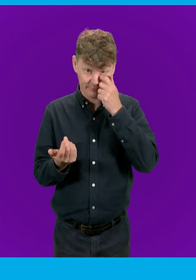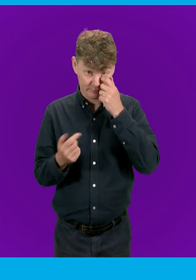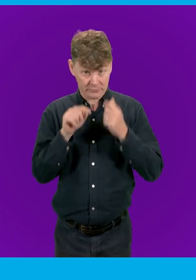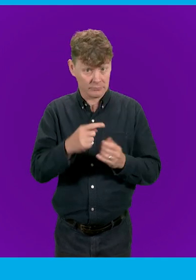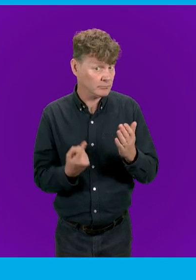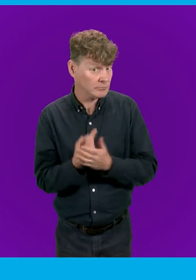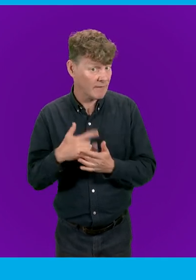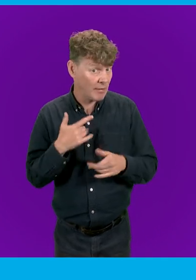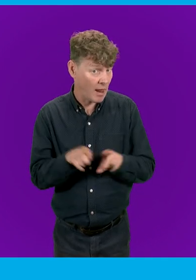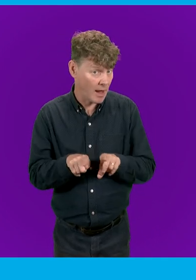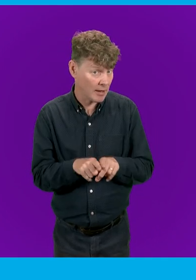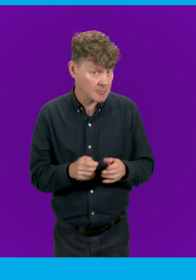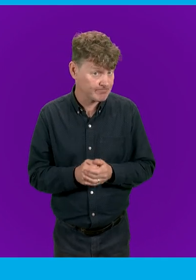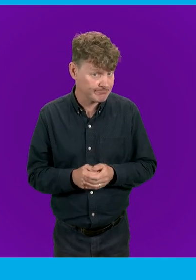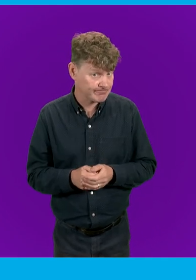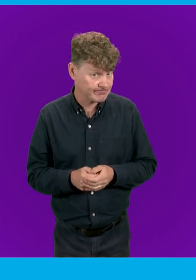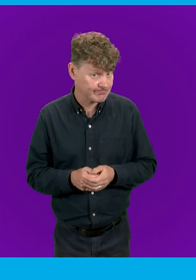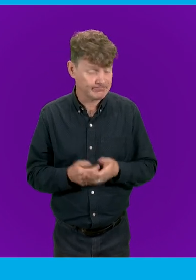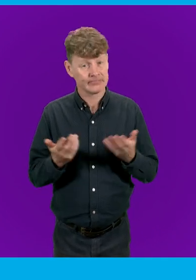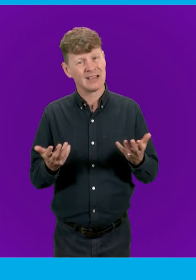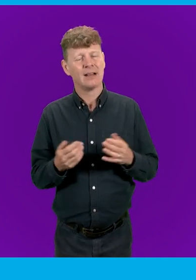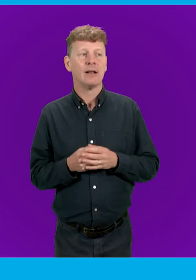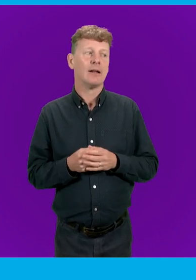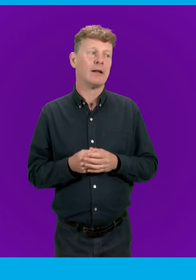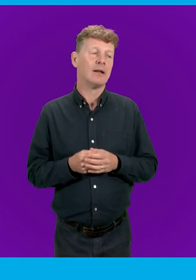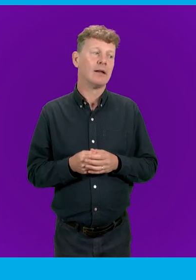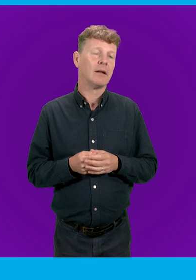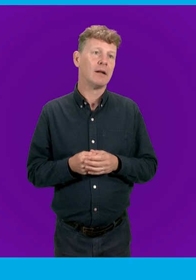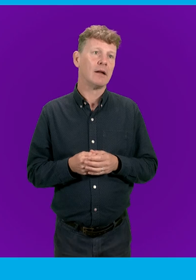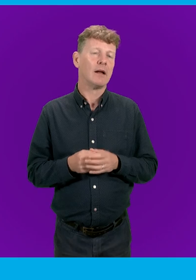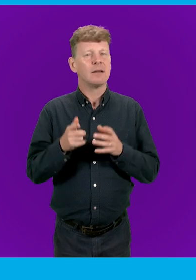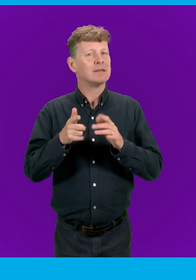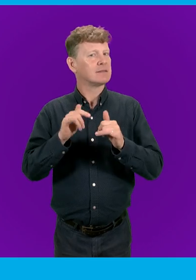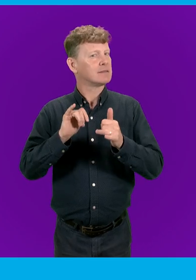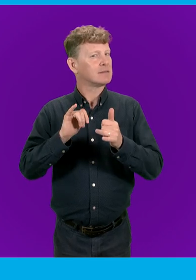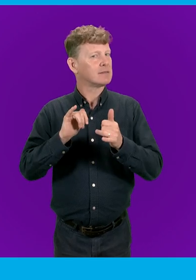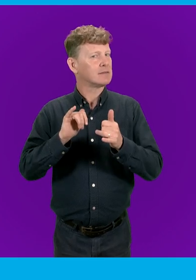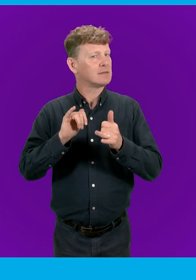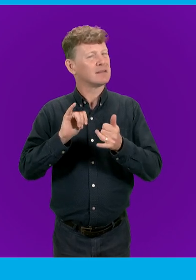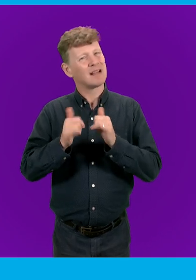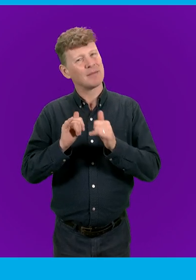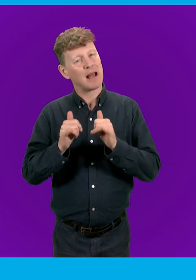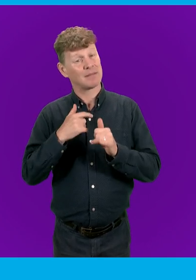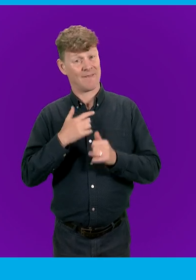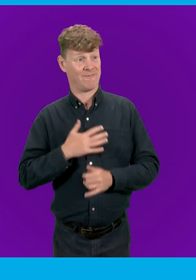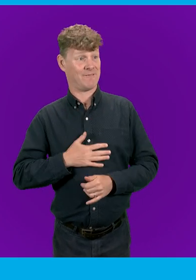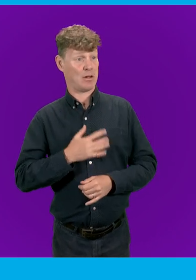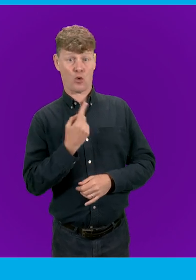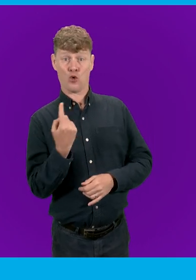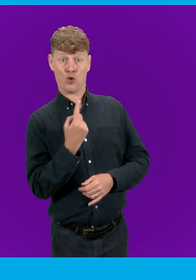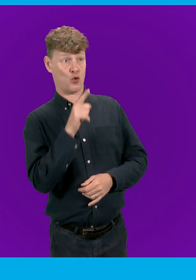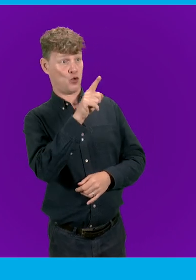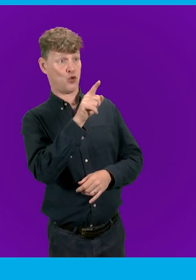it often felt like. But I think that also had a lot to do with sometimes it felt the people that were teaching